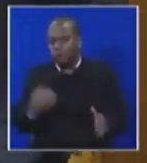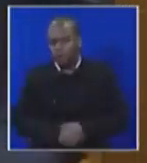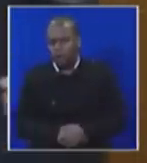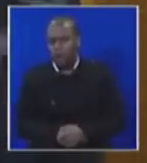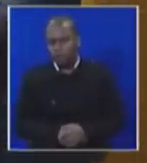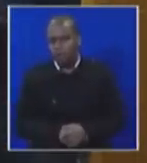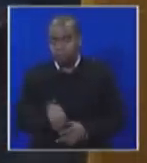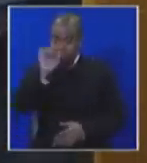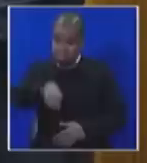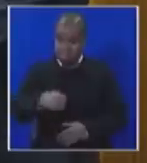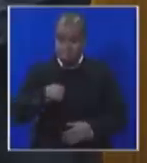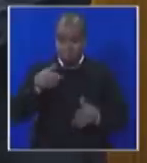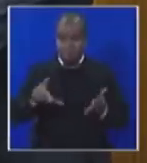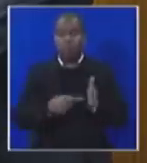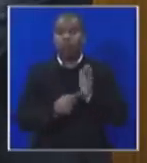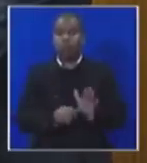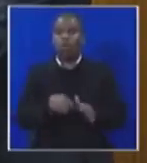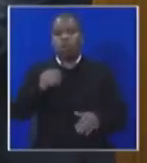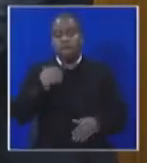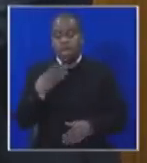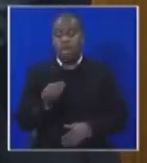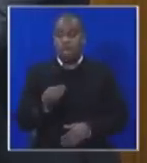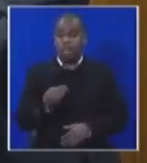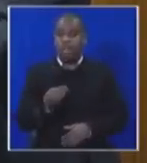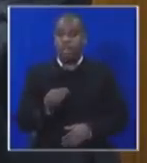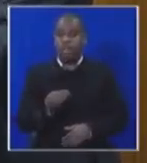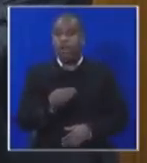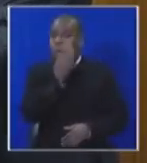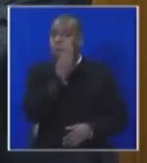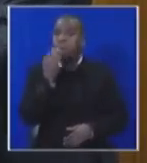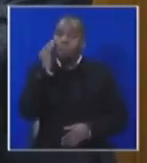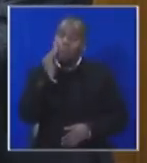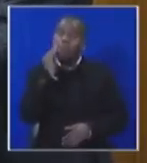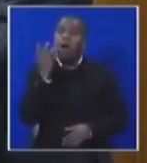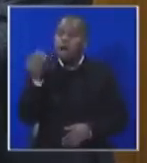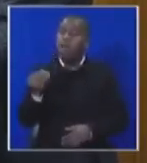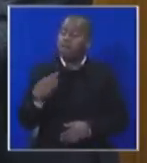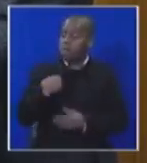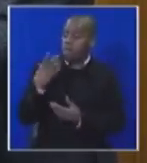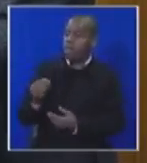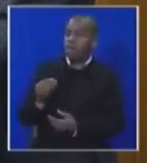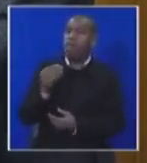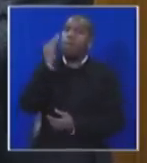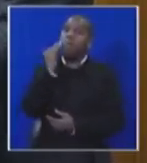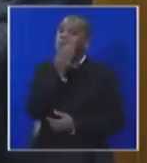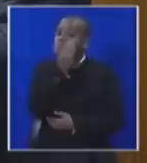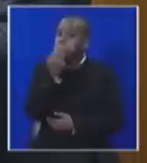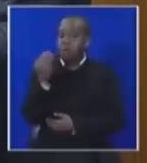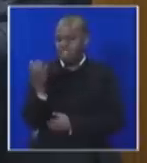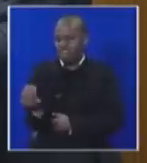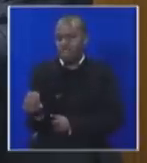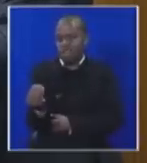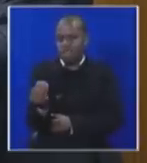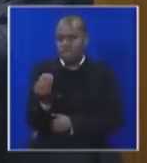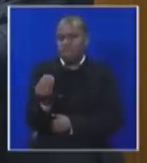this regard, I brought a handkerchief for your footman. Diphatele elichefu,